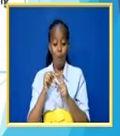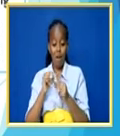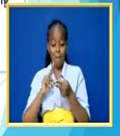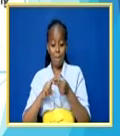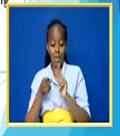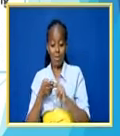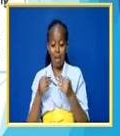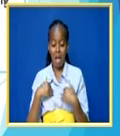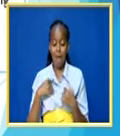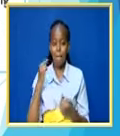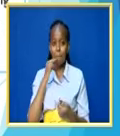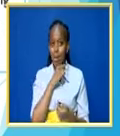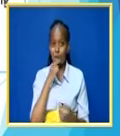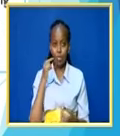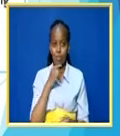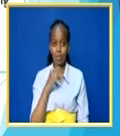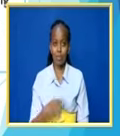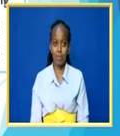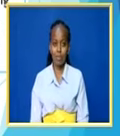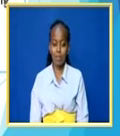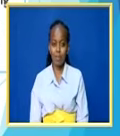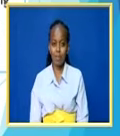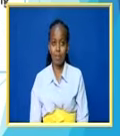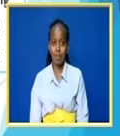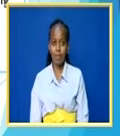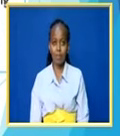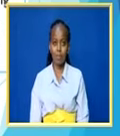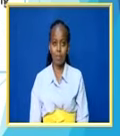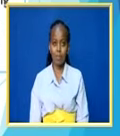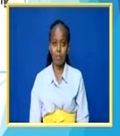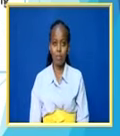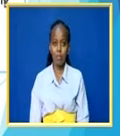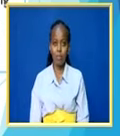It's right here. I don't know if you can see that. Oh, there it is. Yes, there's brush.